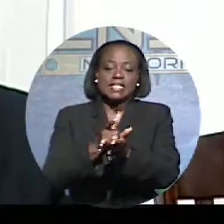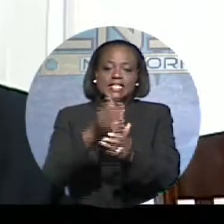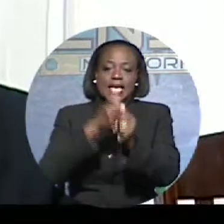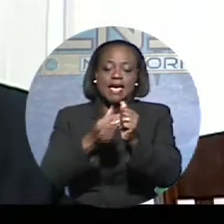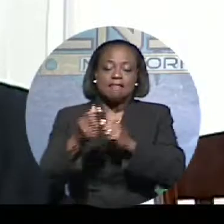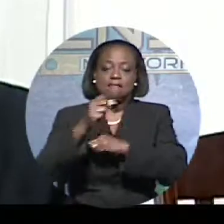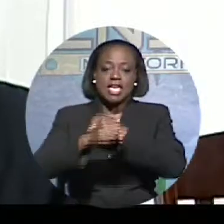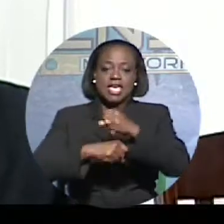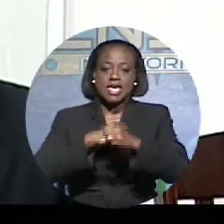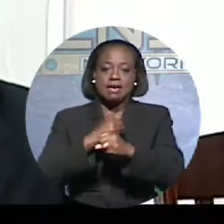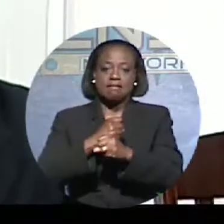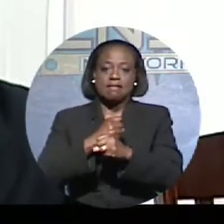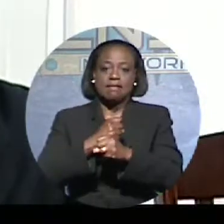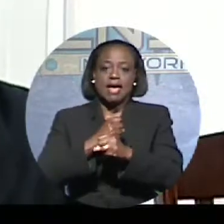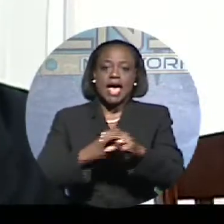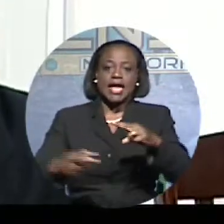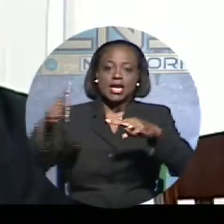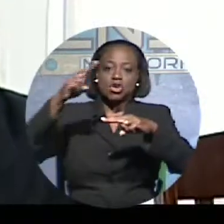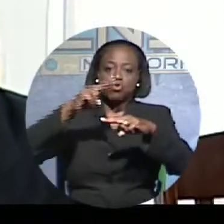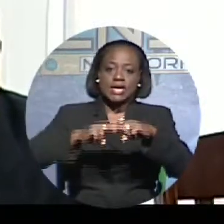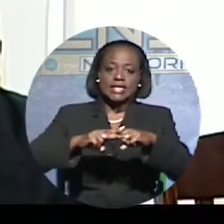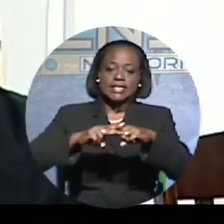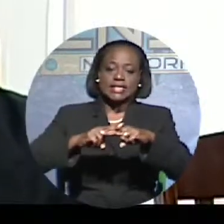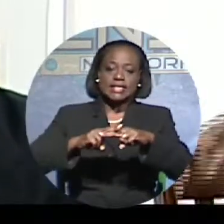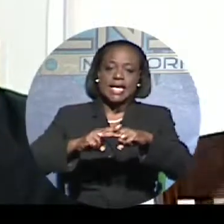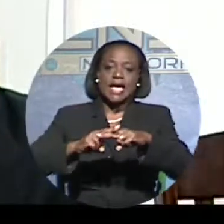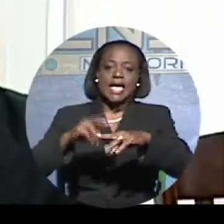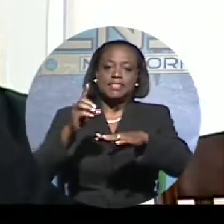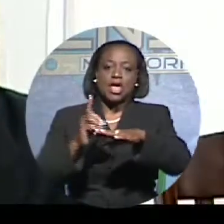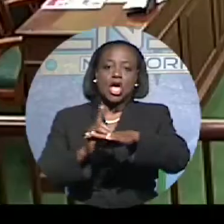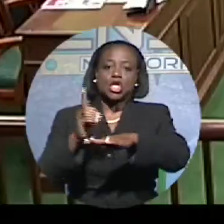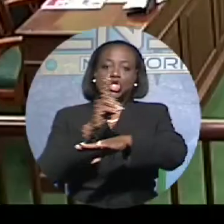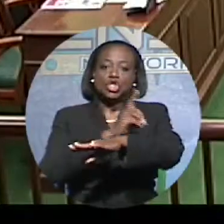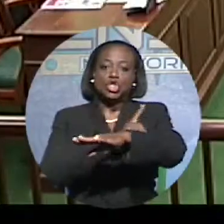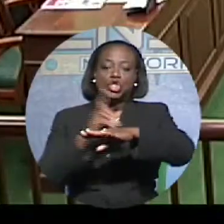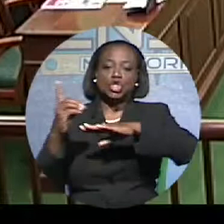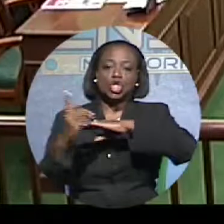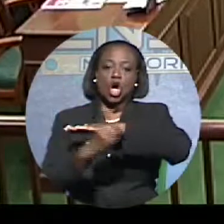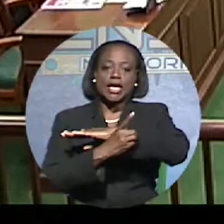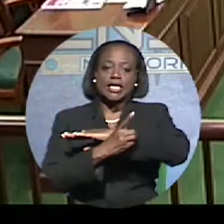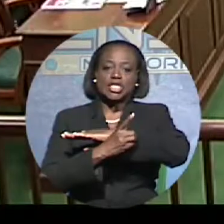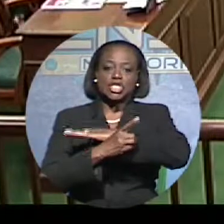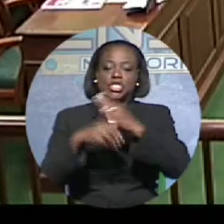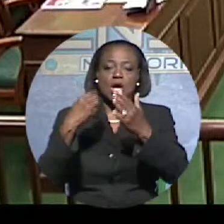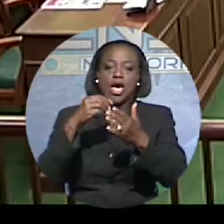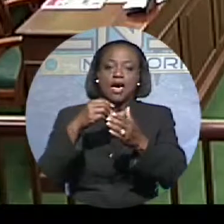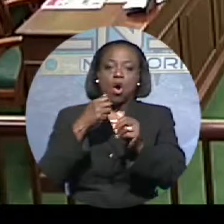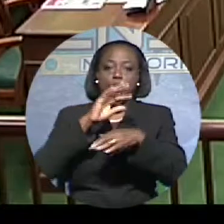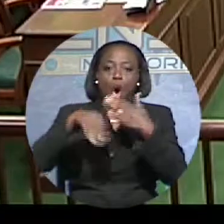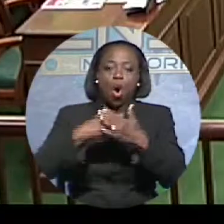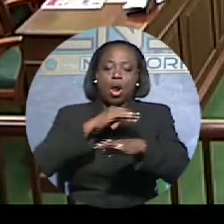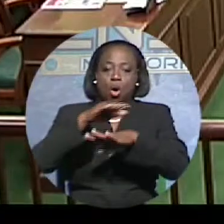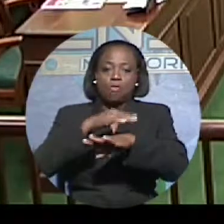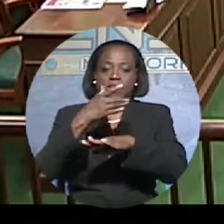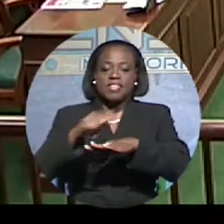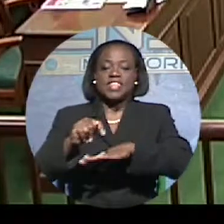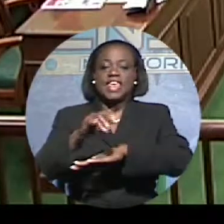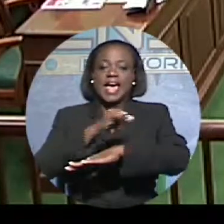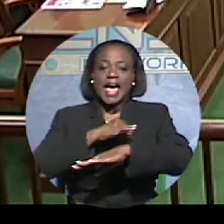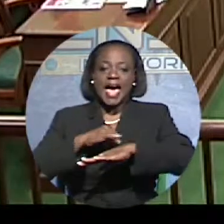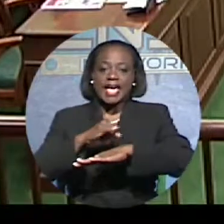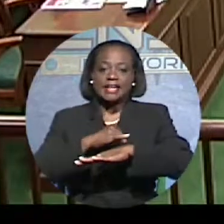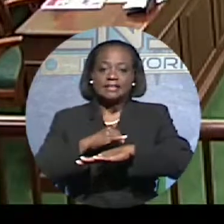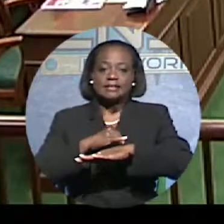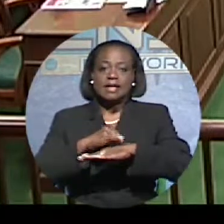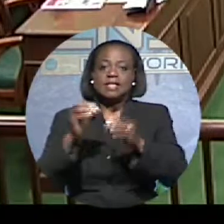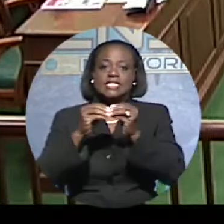prompting an increase in dockage facilities all over the island. Still, Mr. Curry says there remains more than enough room